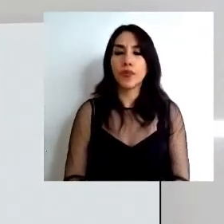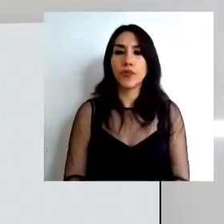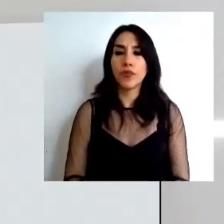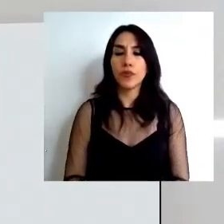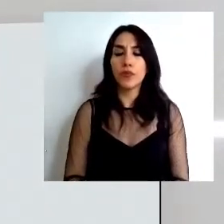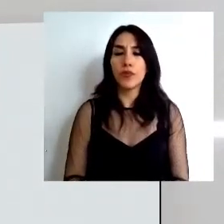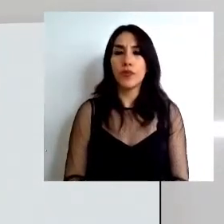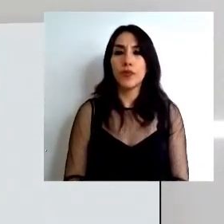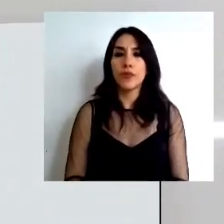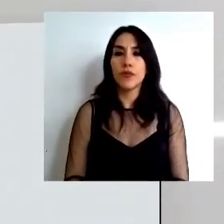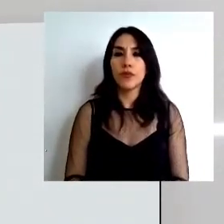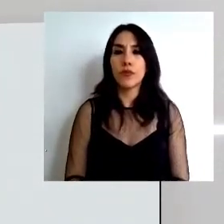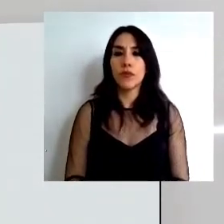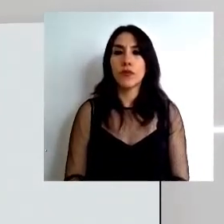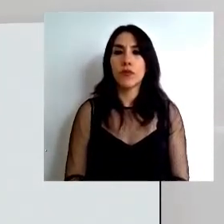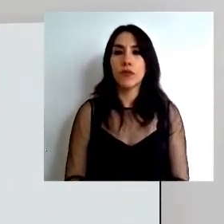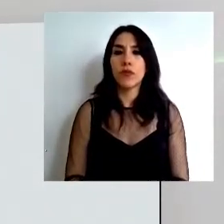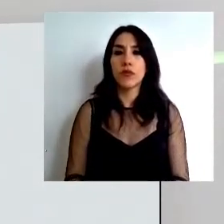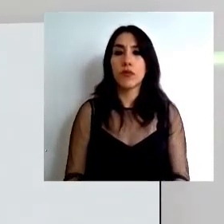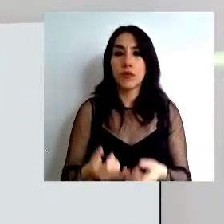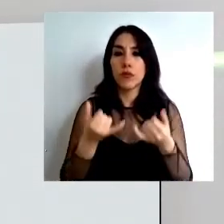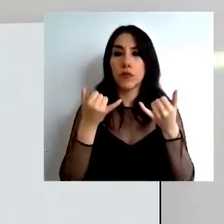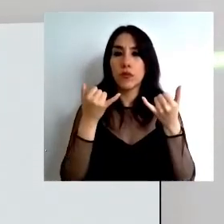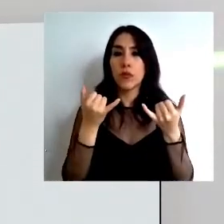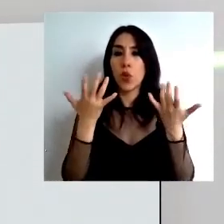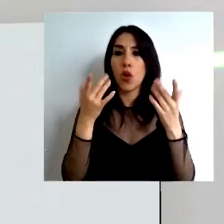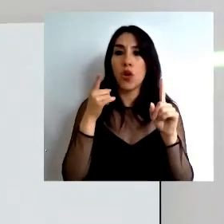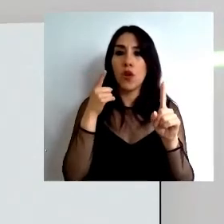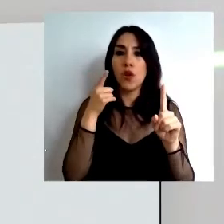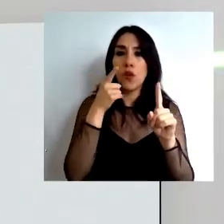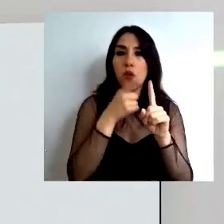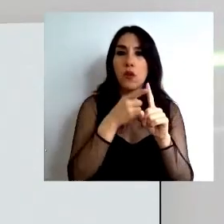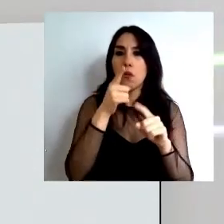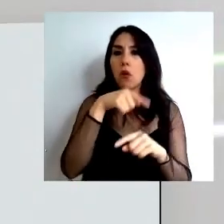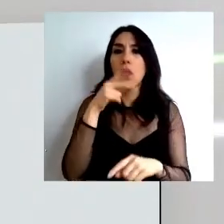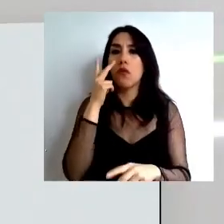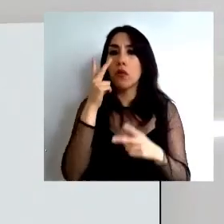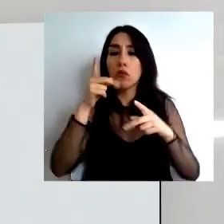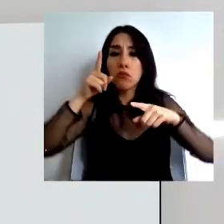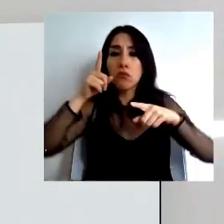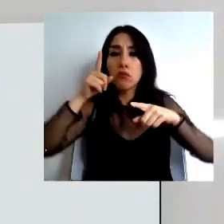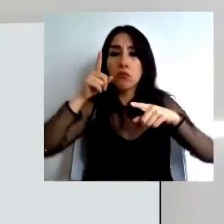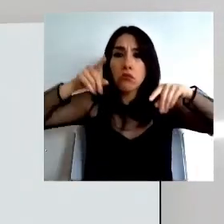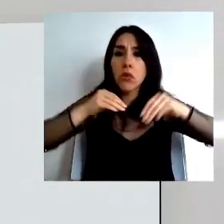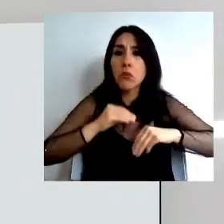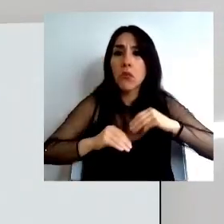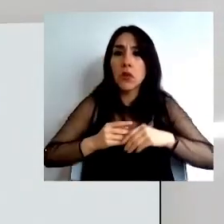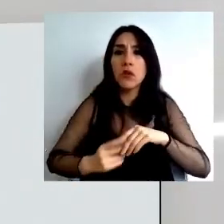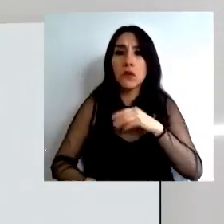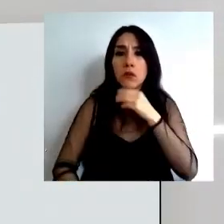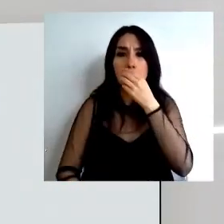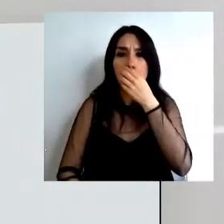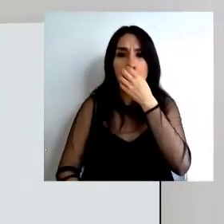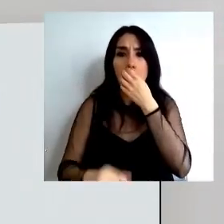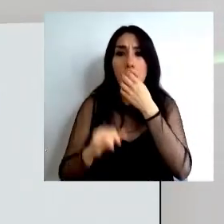in the year 2000. Very inconvenient for the government and for